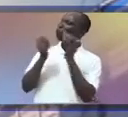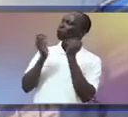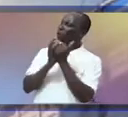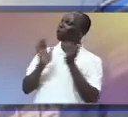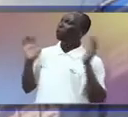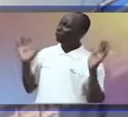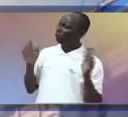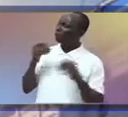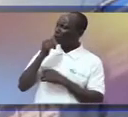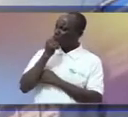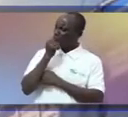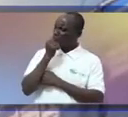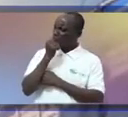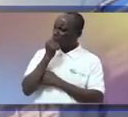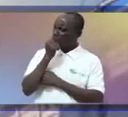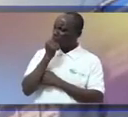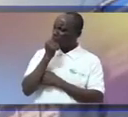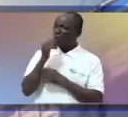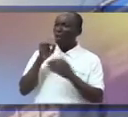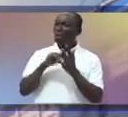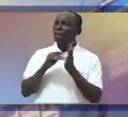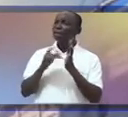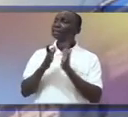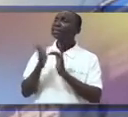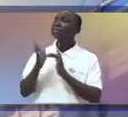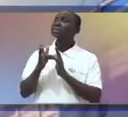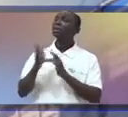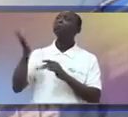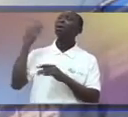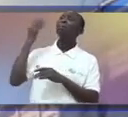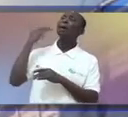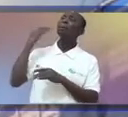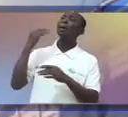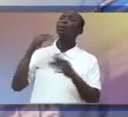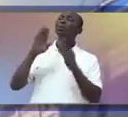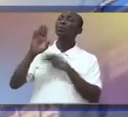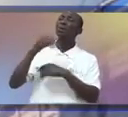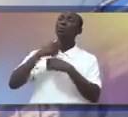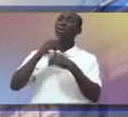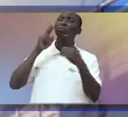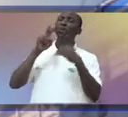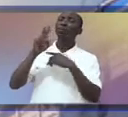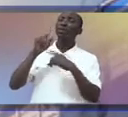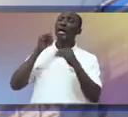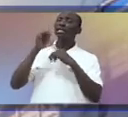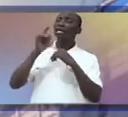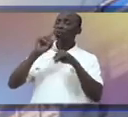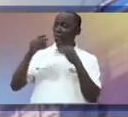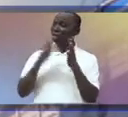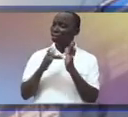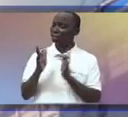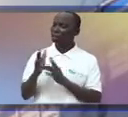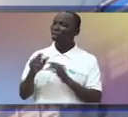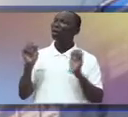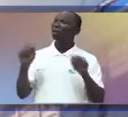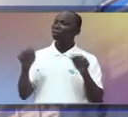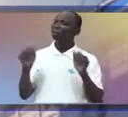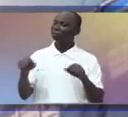no no yankopon am odi fo Isaiah se honkom ani Philip ka kire no o se won nam kwan so kro